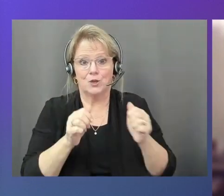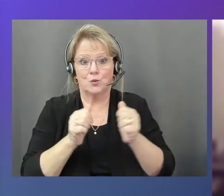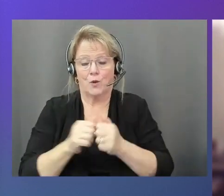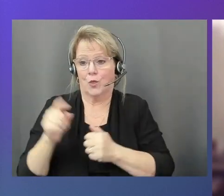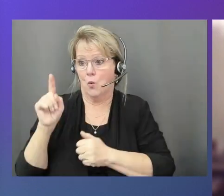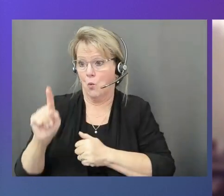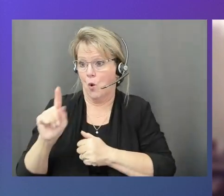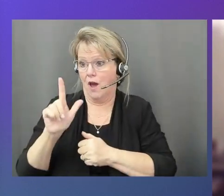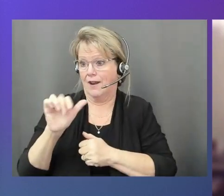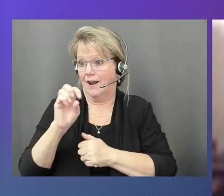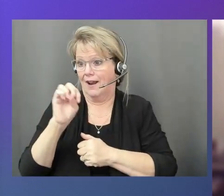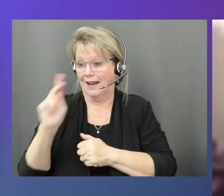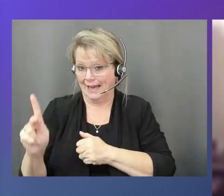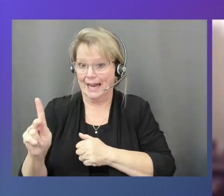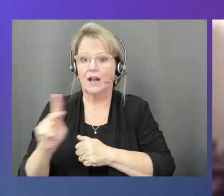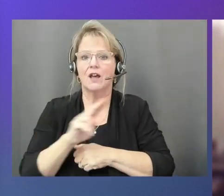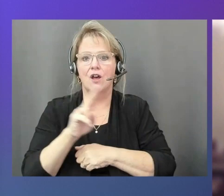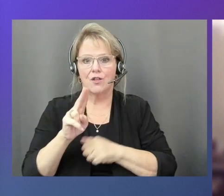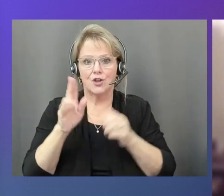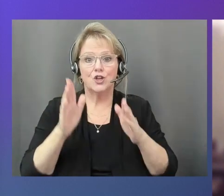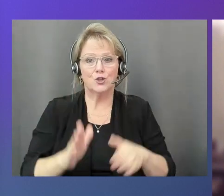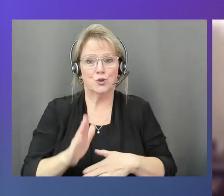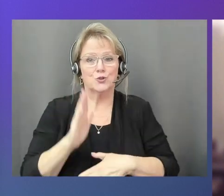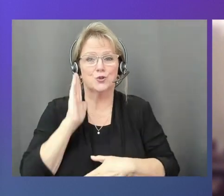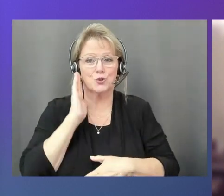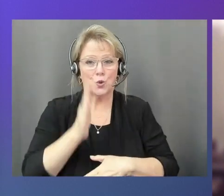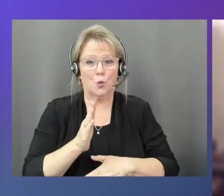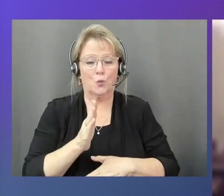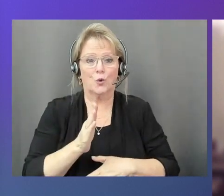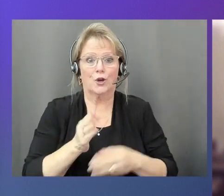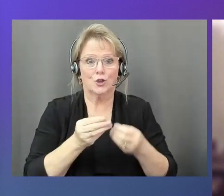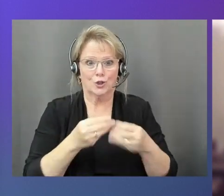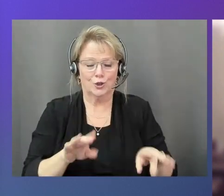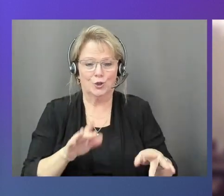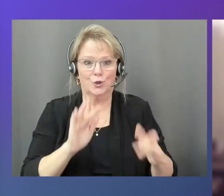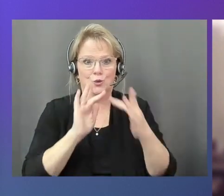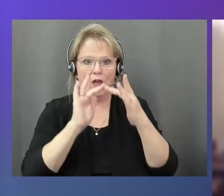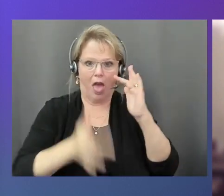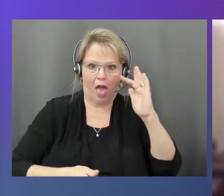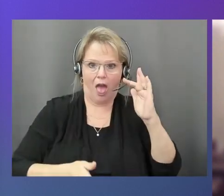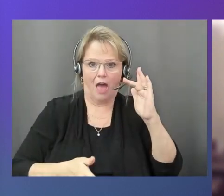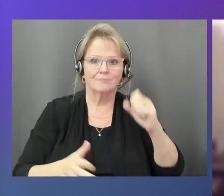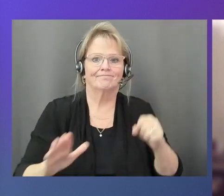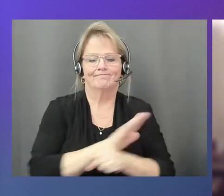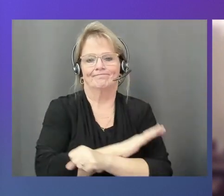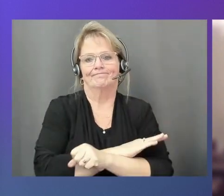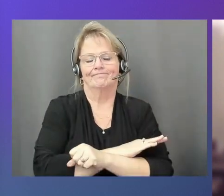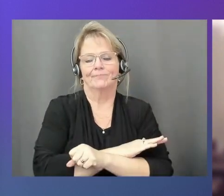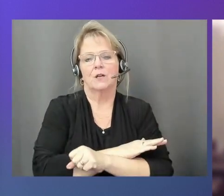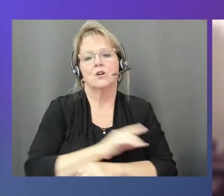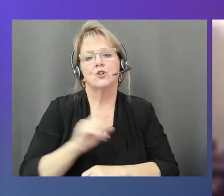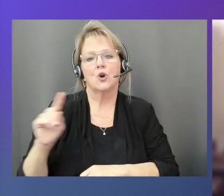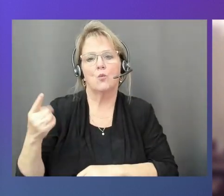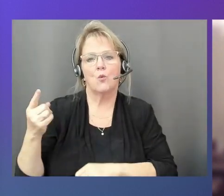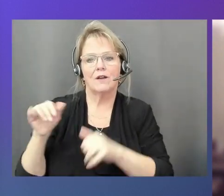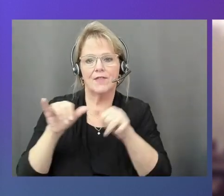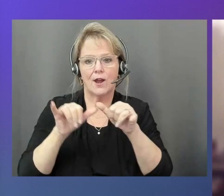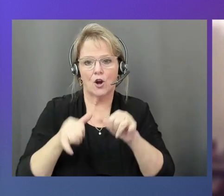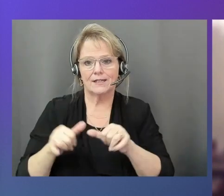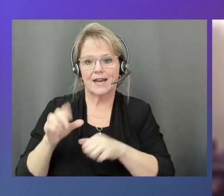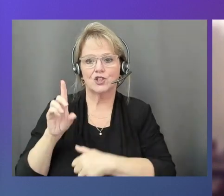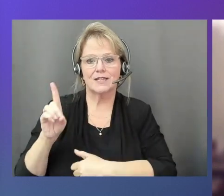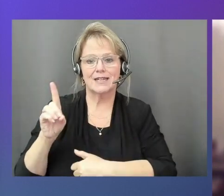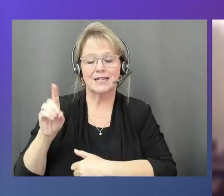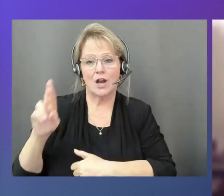lose connectivity entirely. Jordan Reed, a network integration architect at DDR.Live, has a strong background